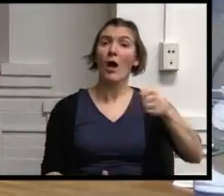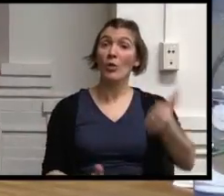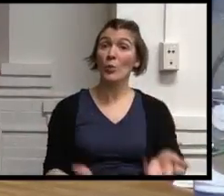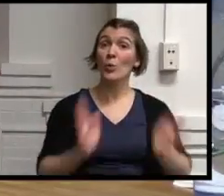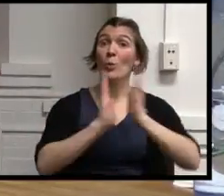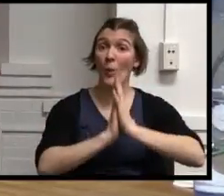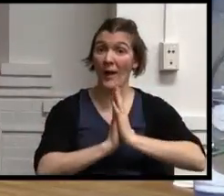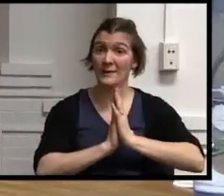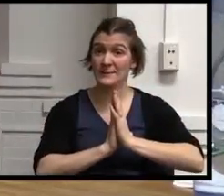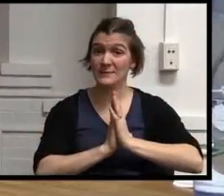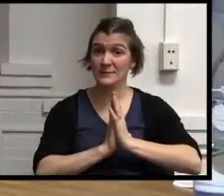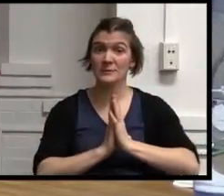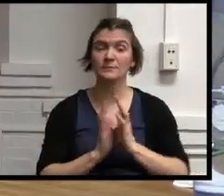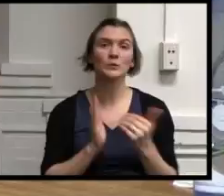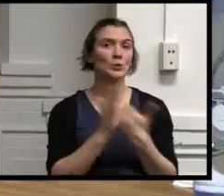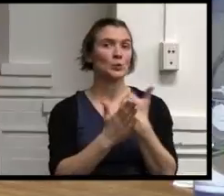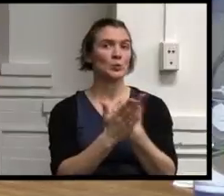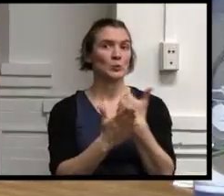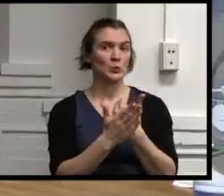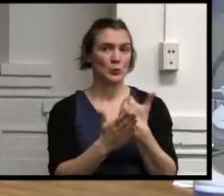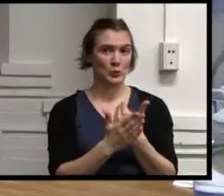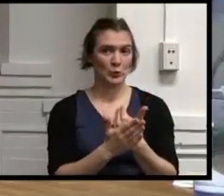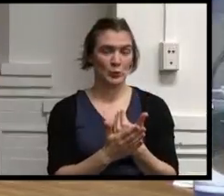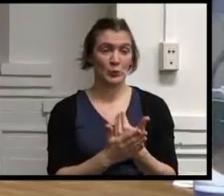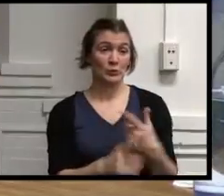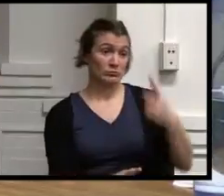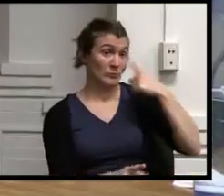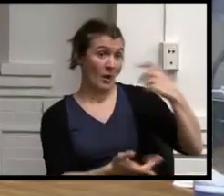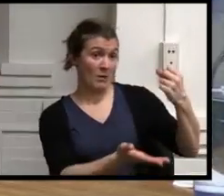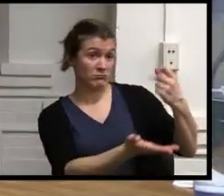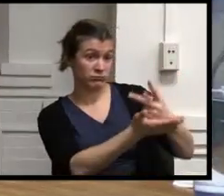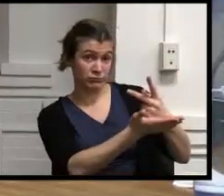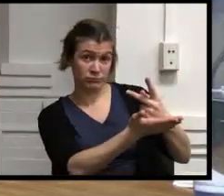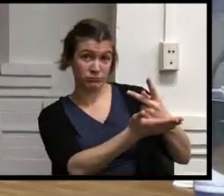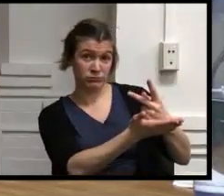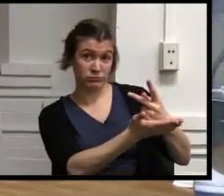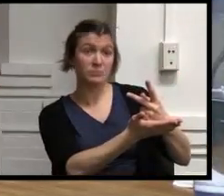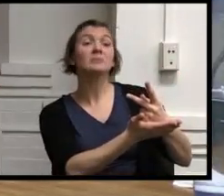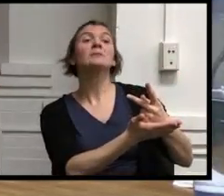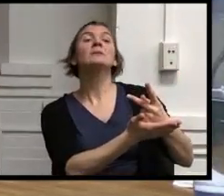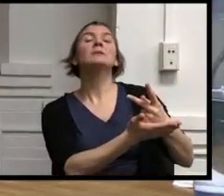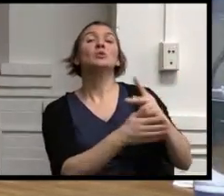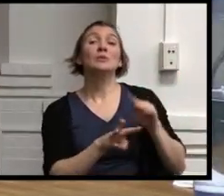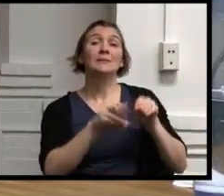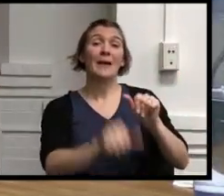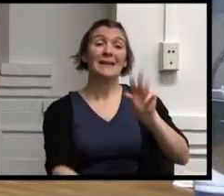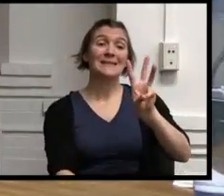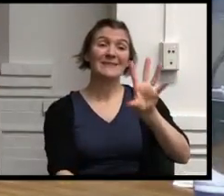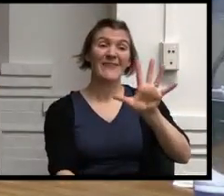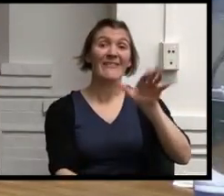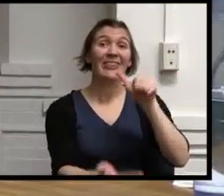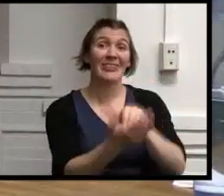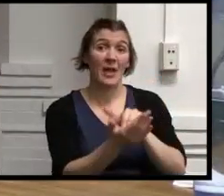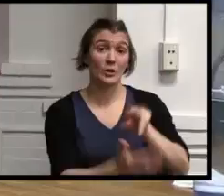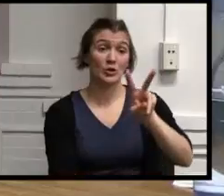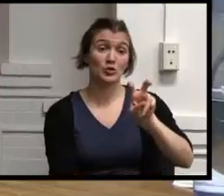you this evening for your authorization for the team to expend